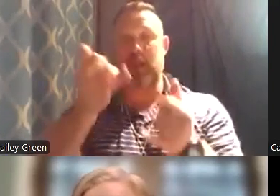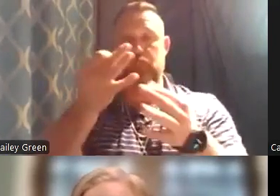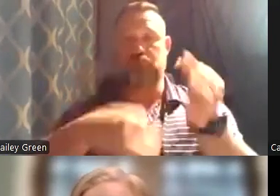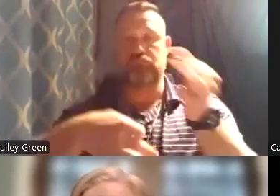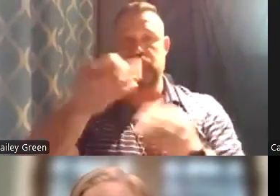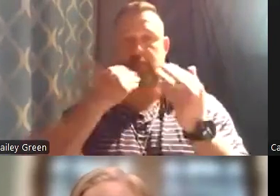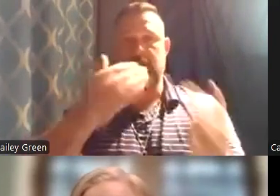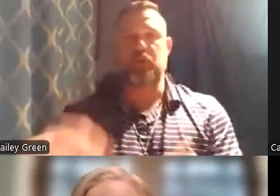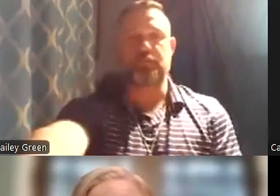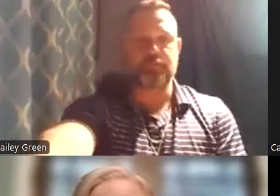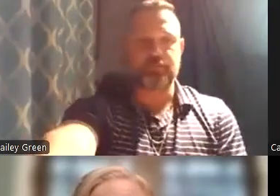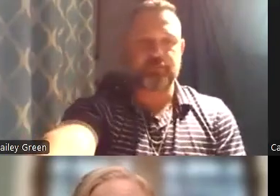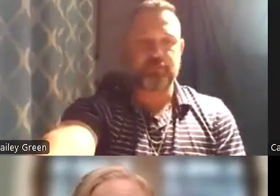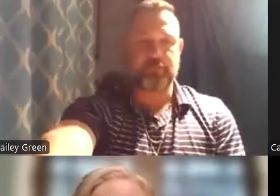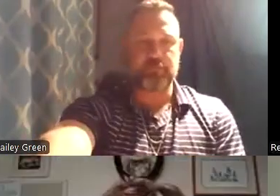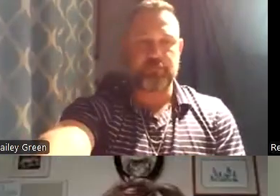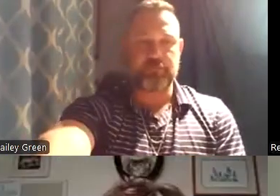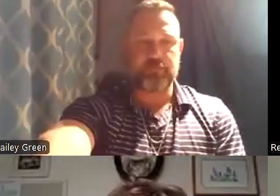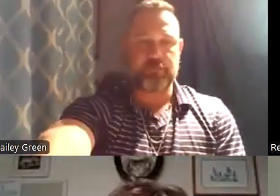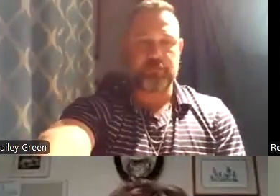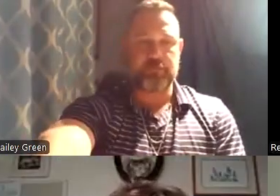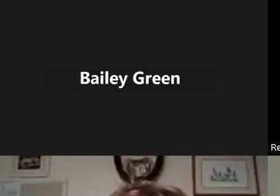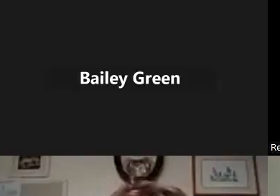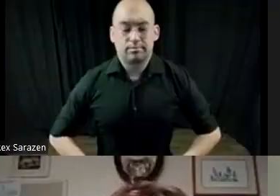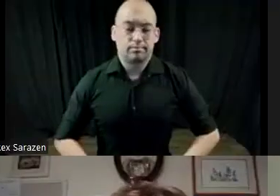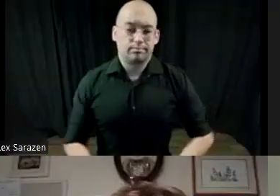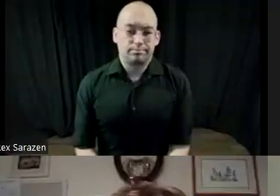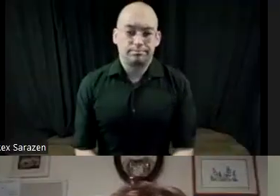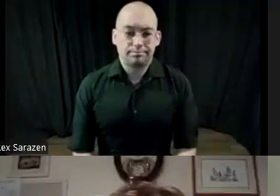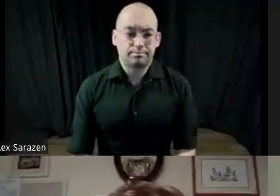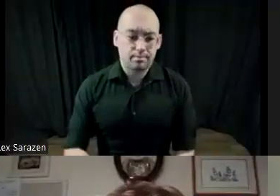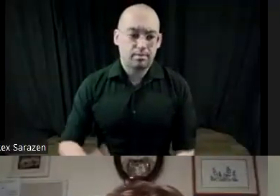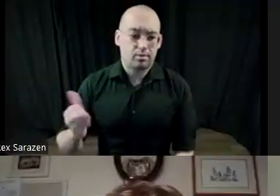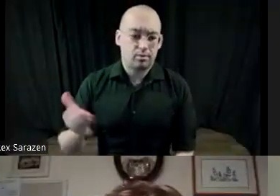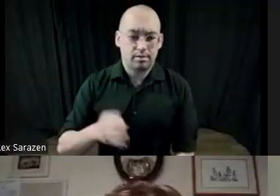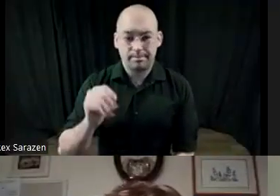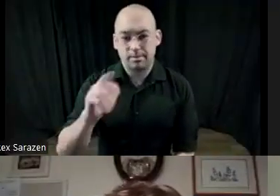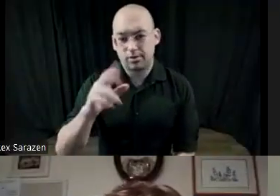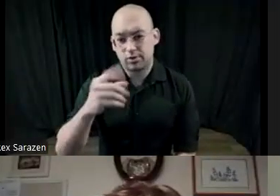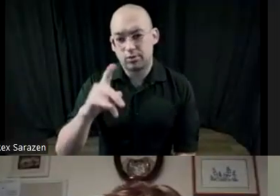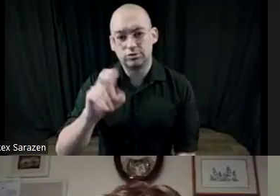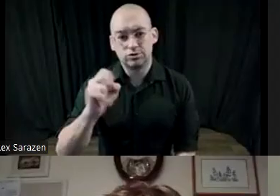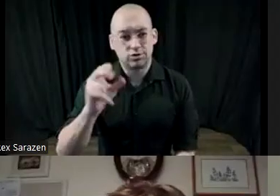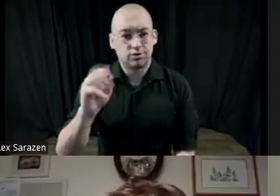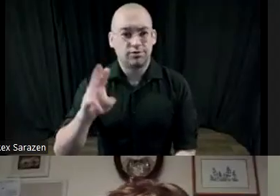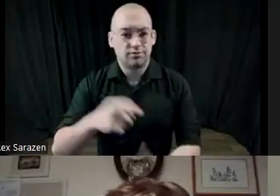could ask Dr. Margot Kuschel from UCSF to come and present. Yeah. She's presented to other committees that I've been a part of,